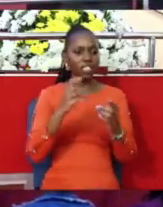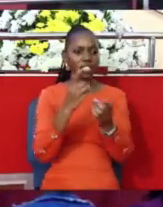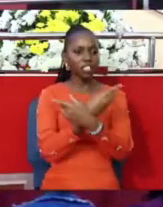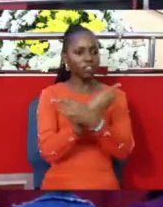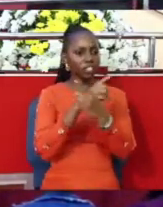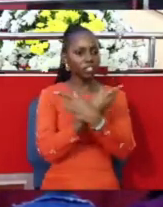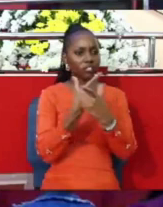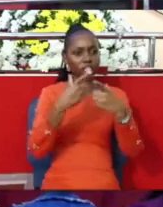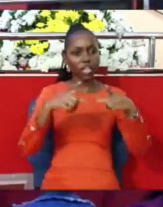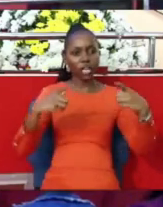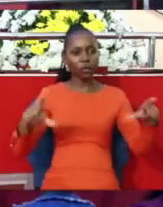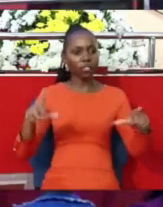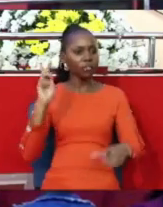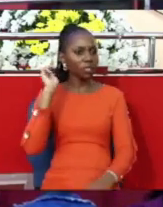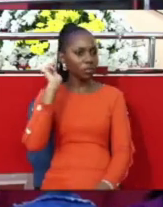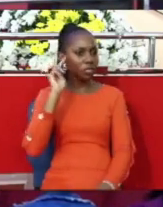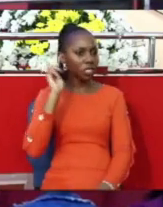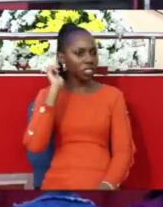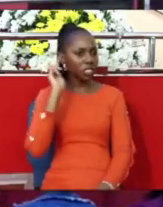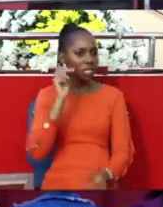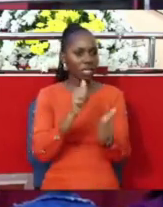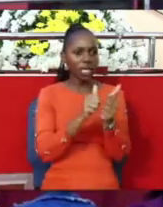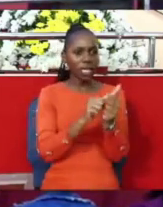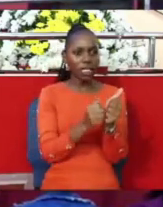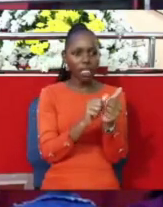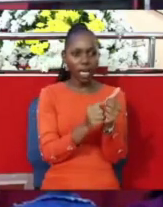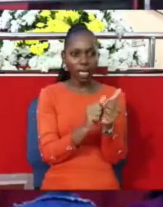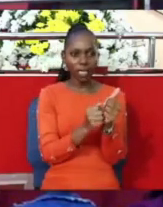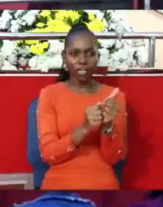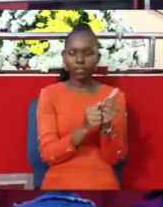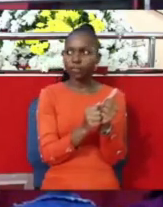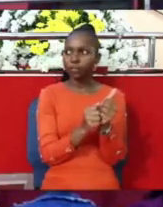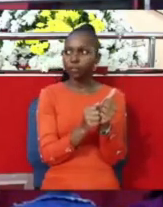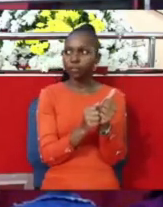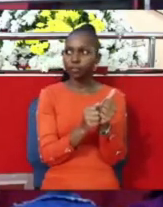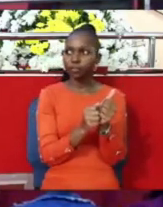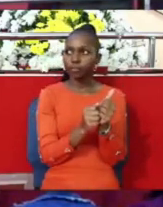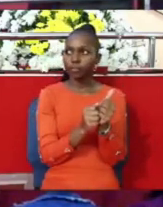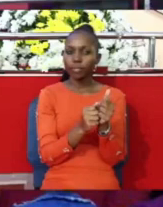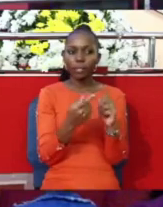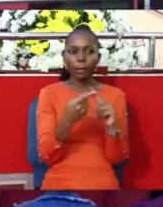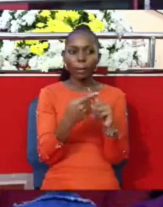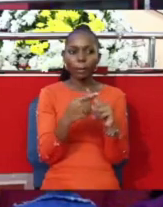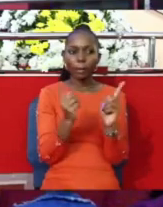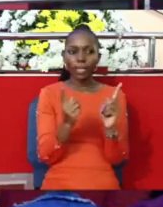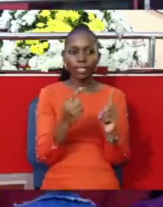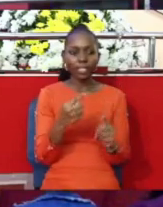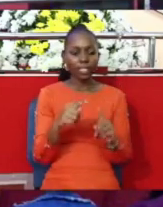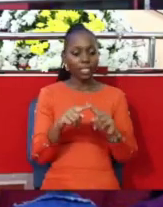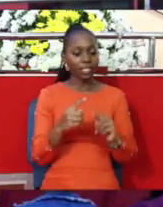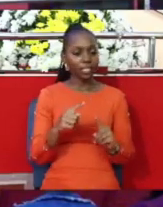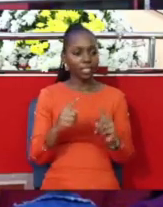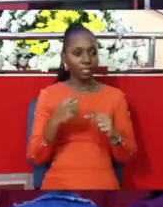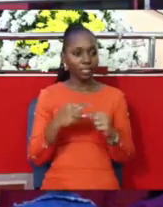man called Maina, lakini nilipomuona mzee Maina, who was the father-in-law of Bishop Benjamin Kipruto.